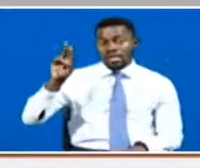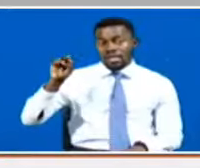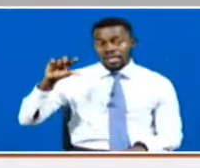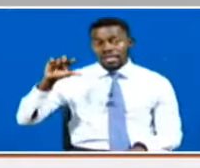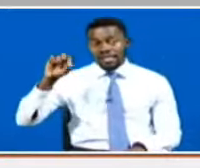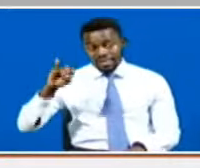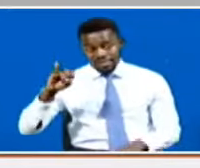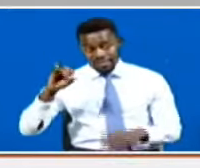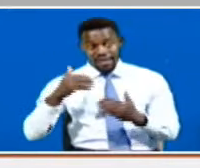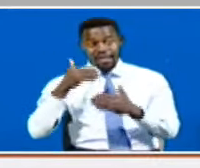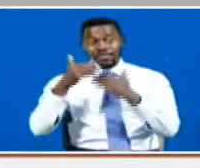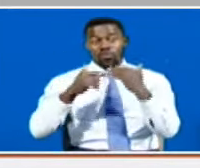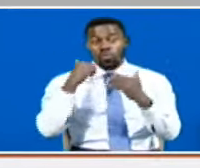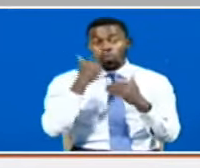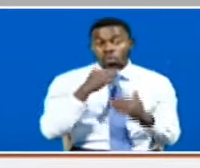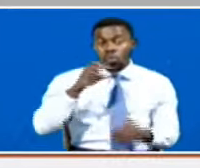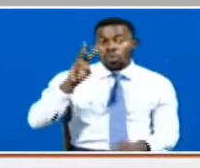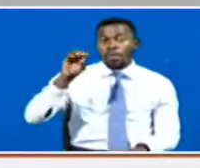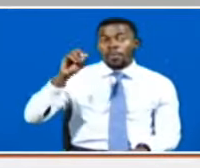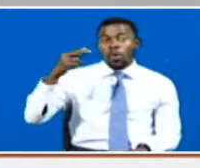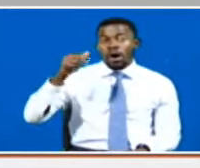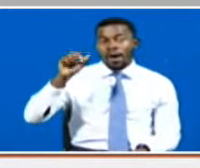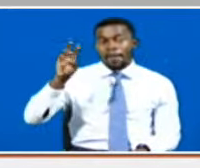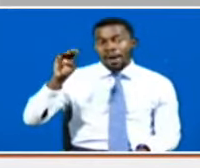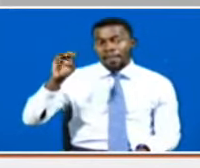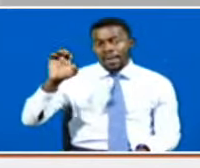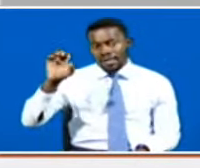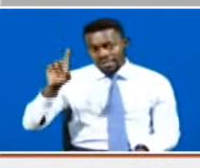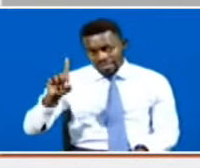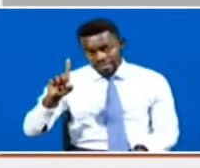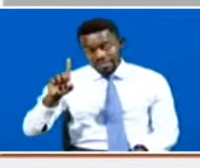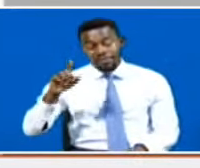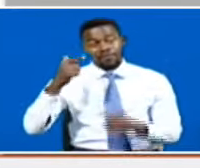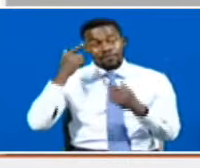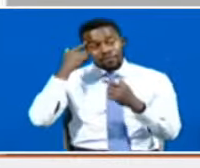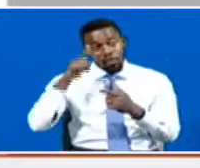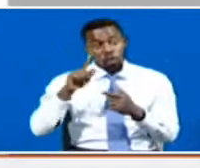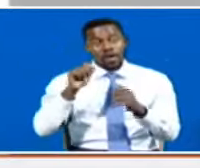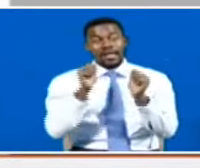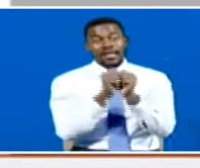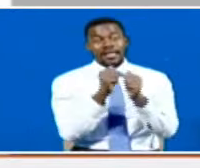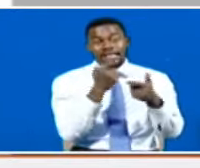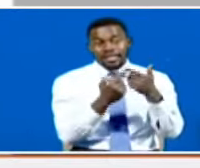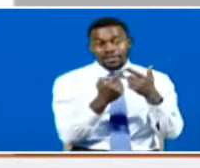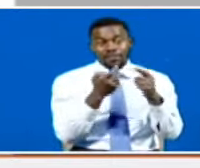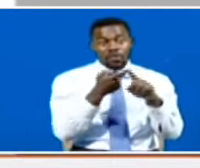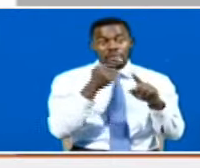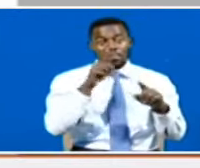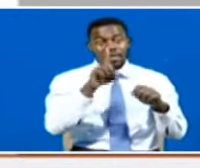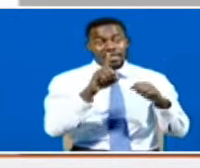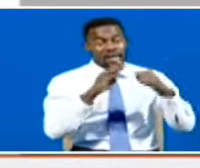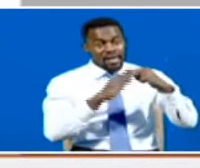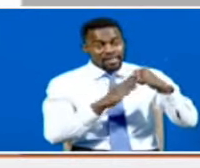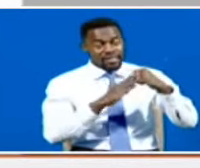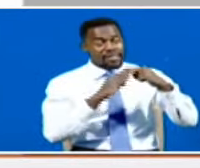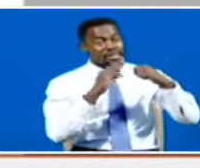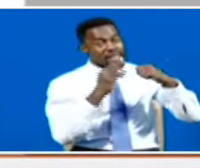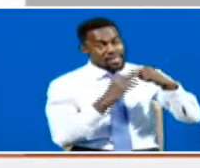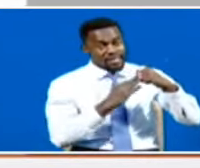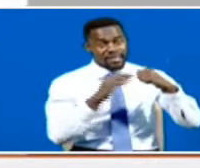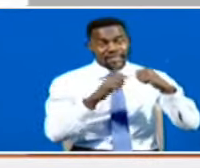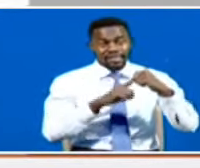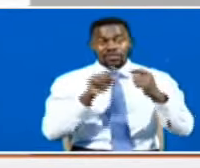Mahmoud Mohamed, who served as the Chief of General Staff for 10 years from 1986 to